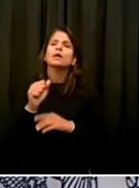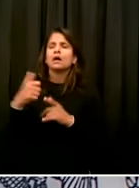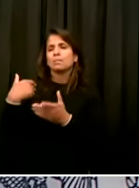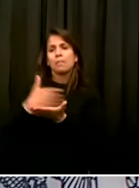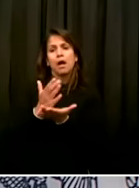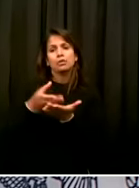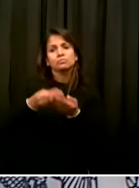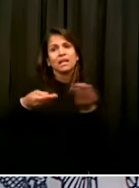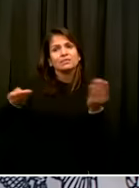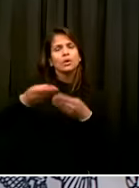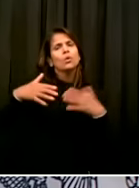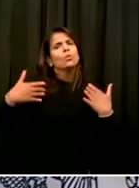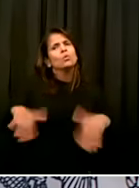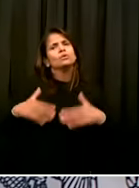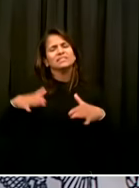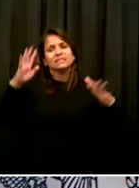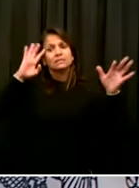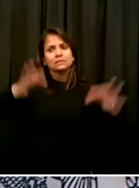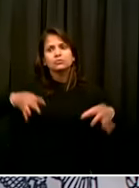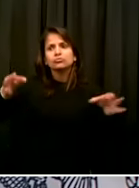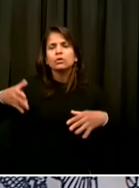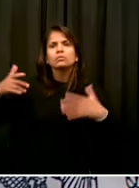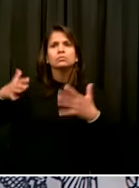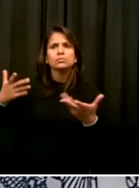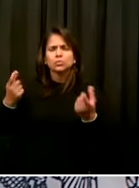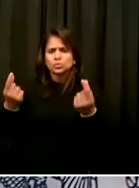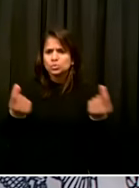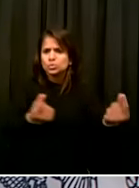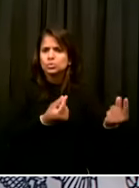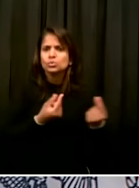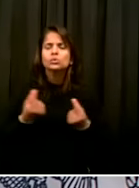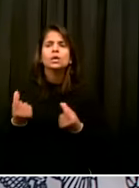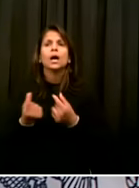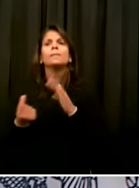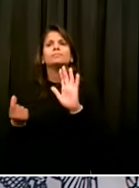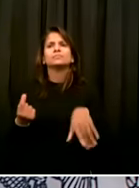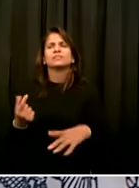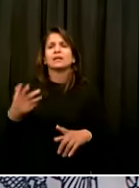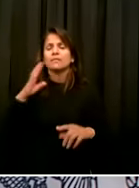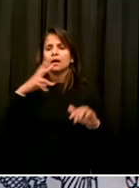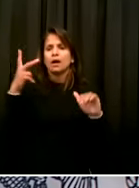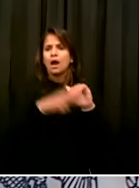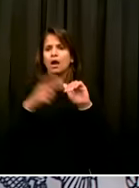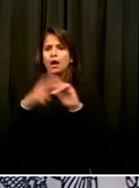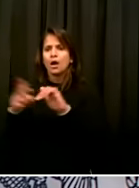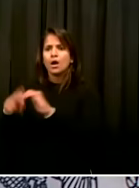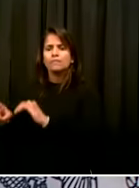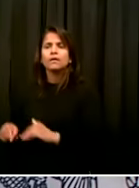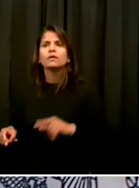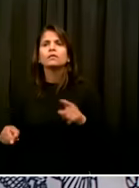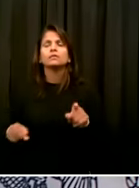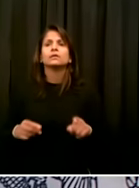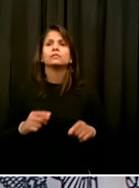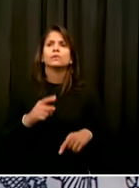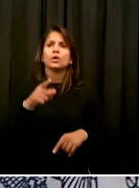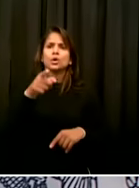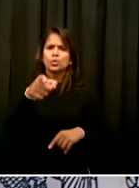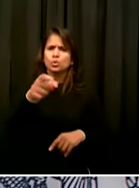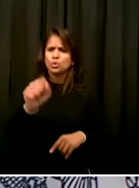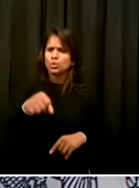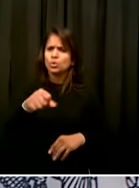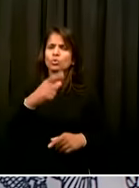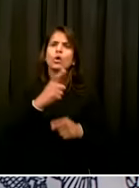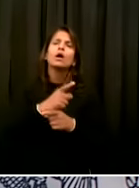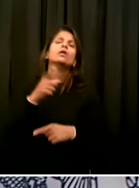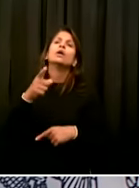were in the spring. And certainly attrition was a part of that. I think the way to wrap it all together is to